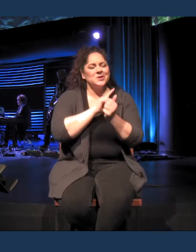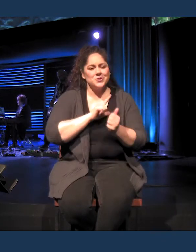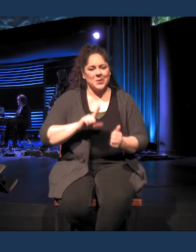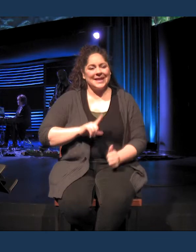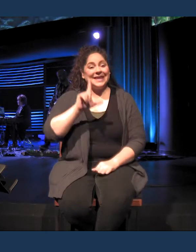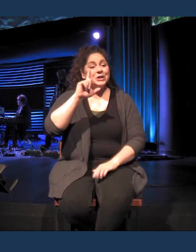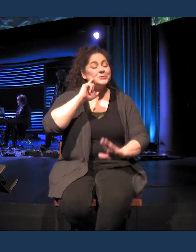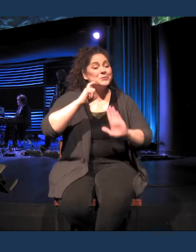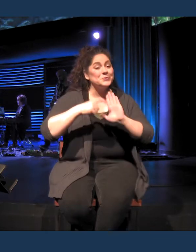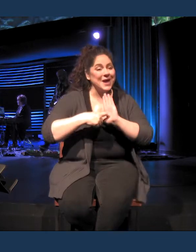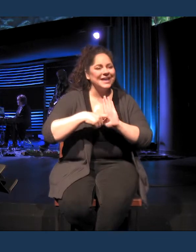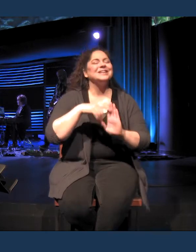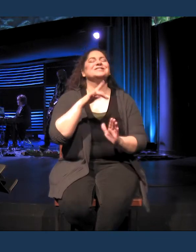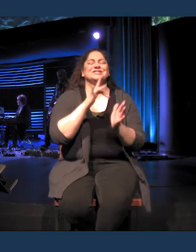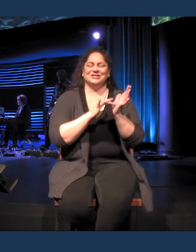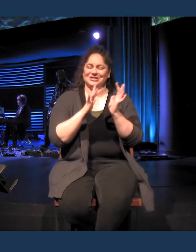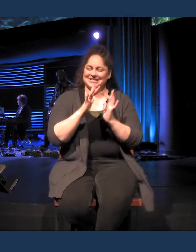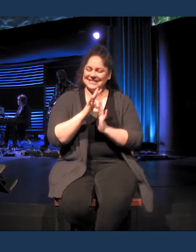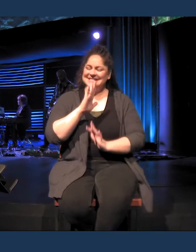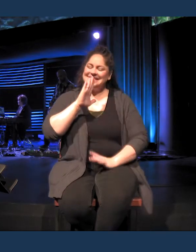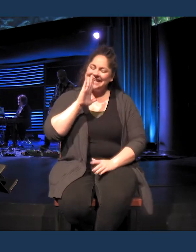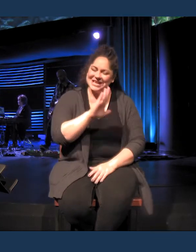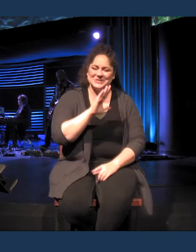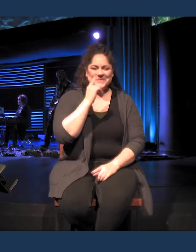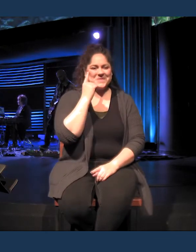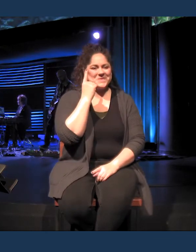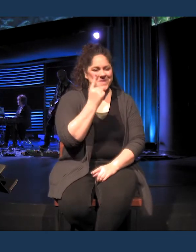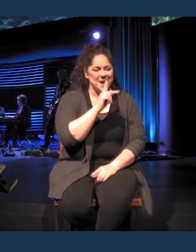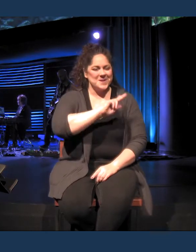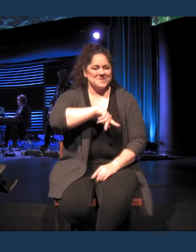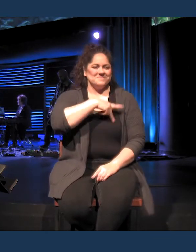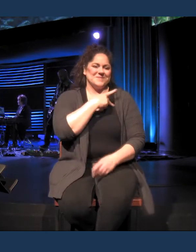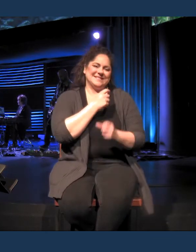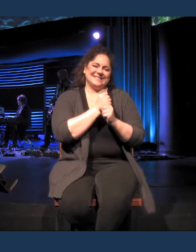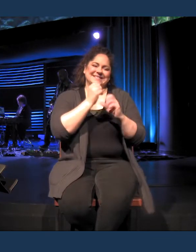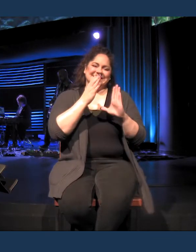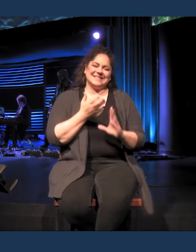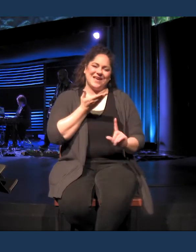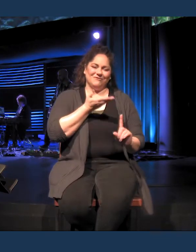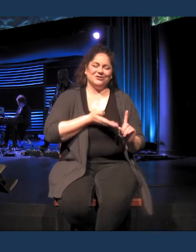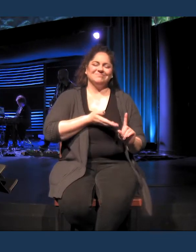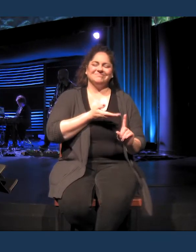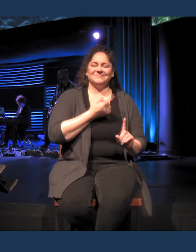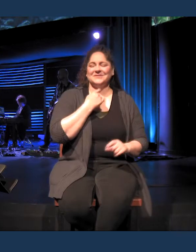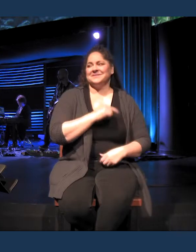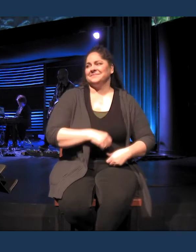Jesus is his one and only personal Savior.